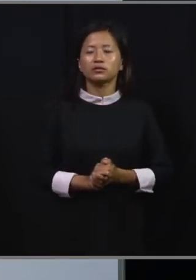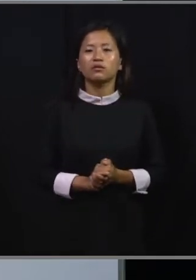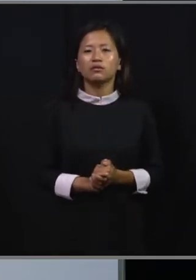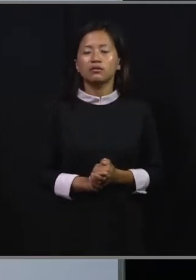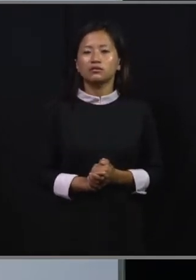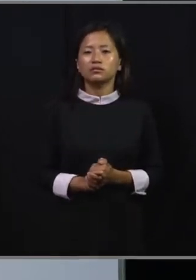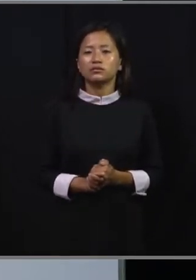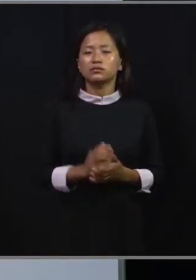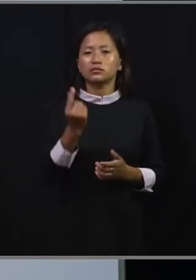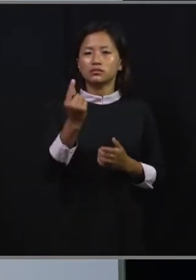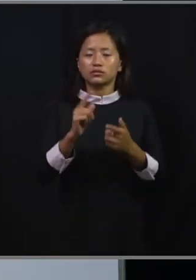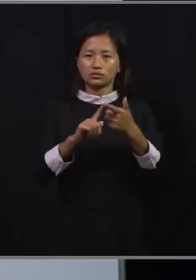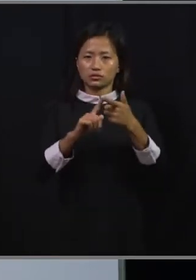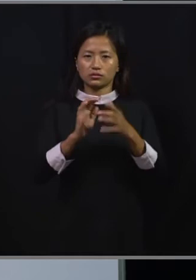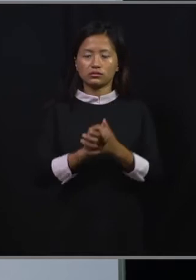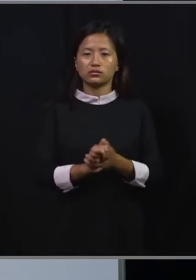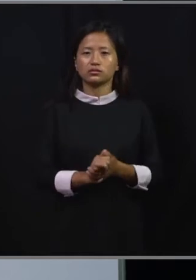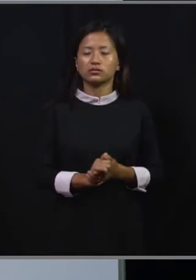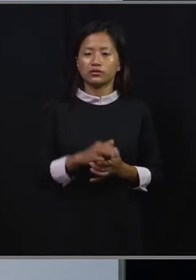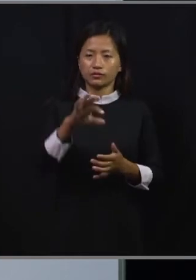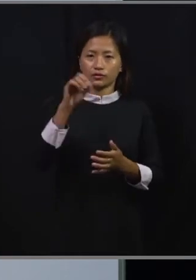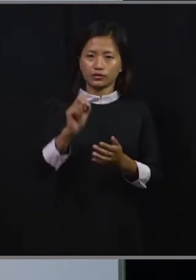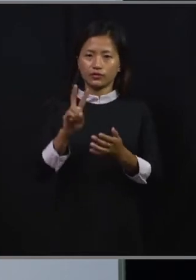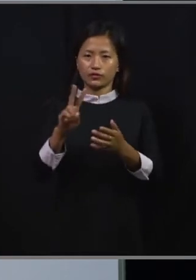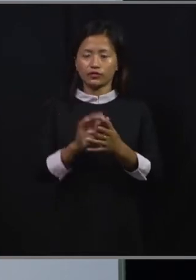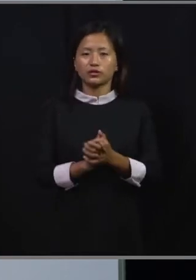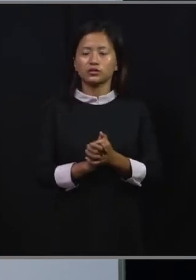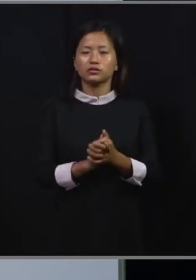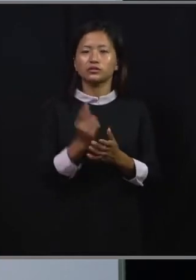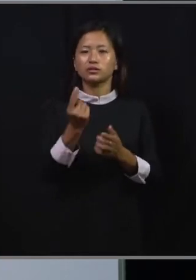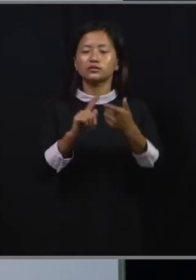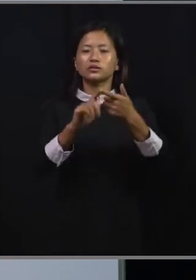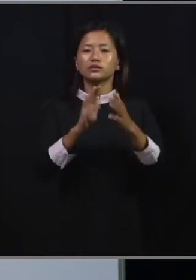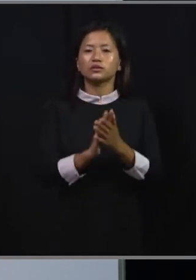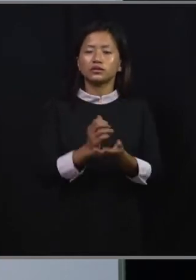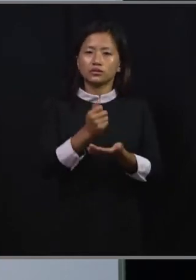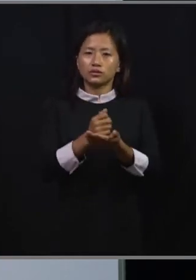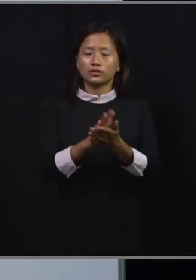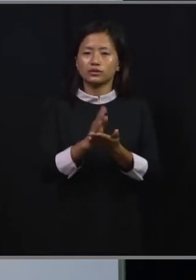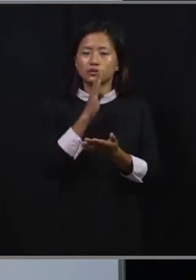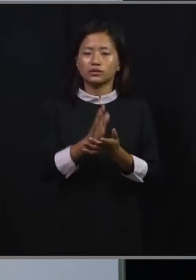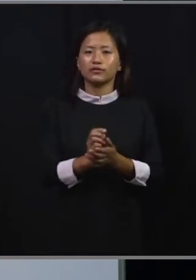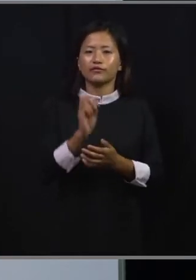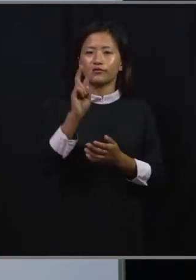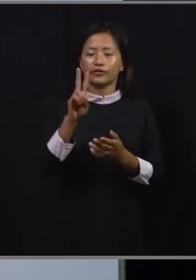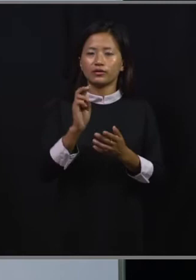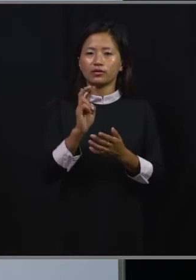by UE. So I'll find the value 1 by UE should be 1 by